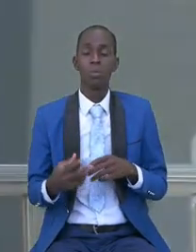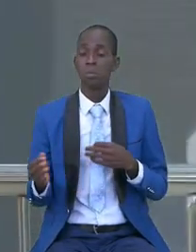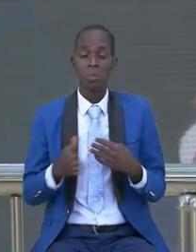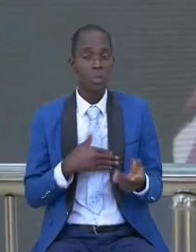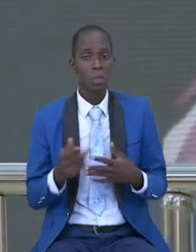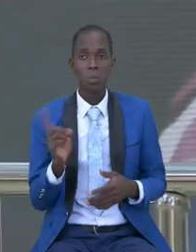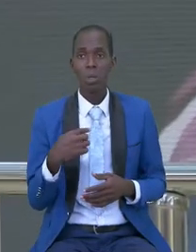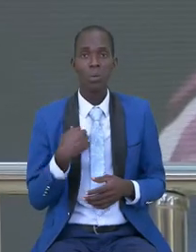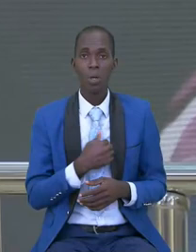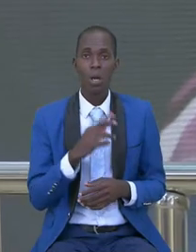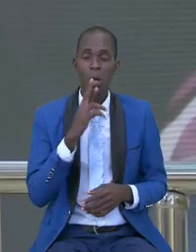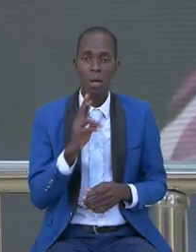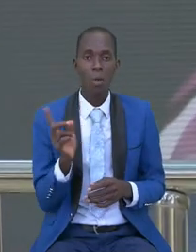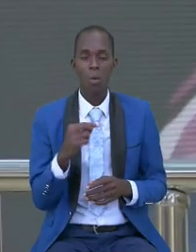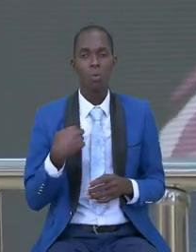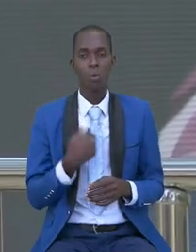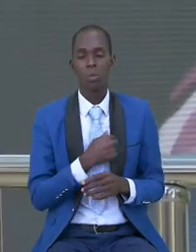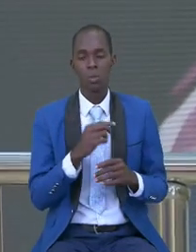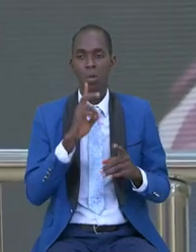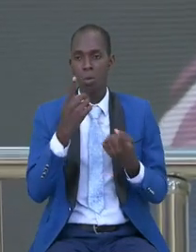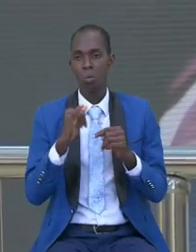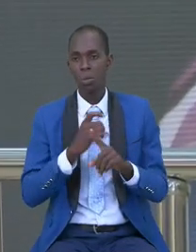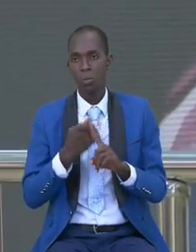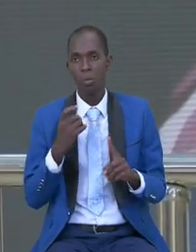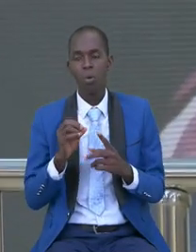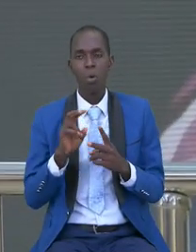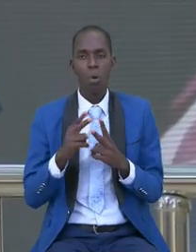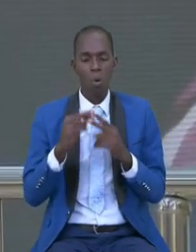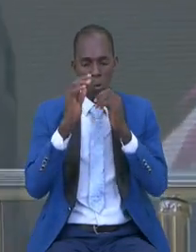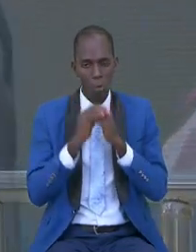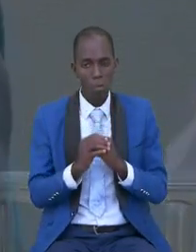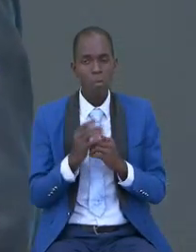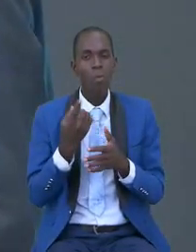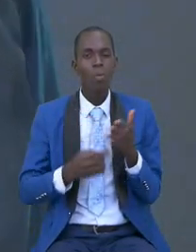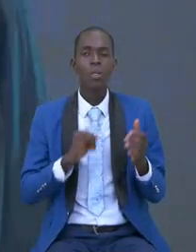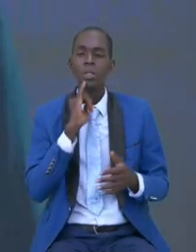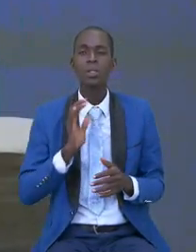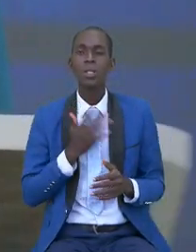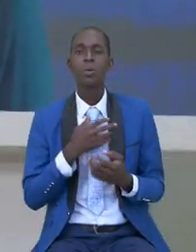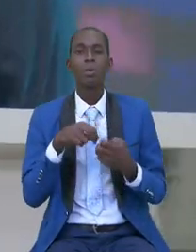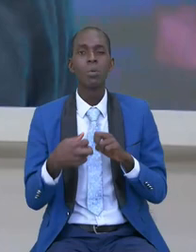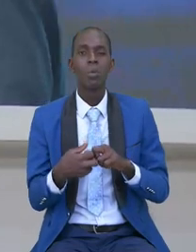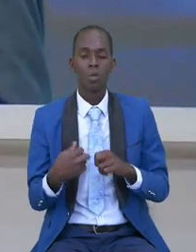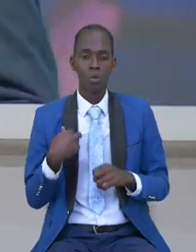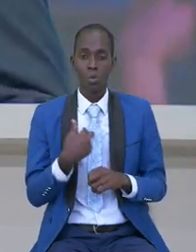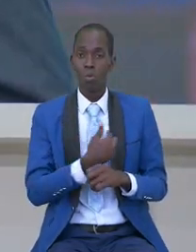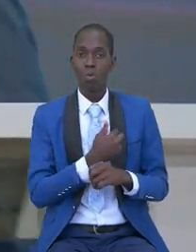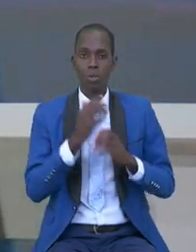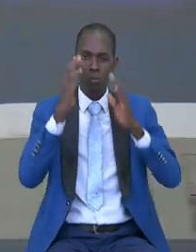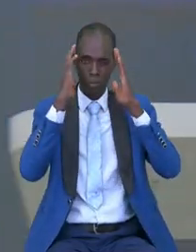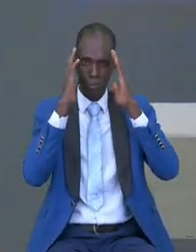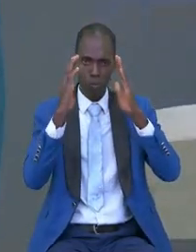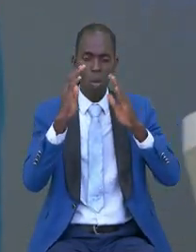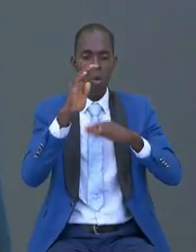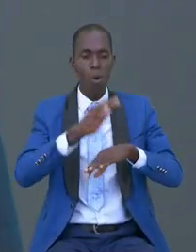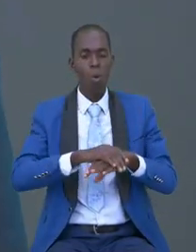where we're coming from, no matter where you worship, what's our problem? We concentrate on what